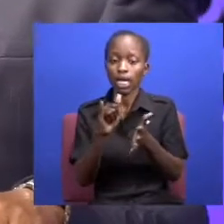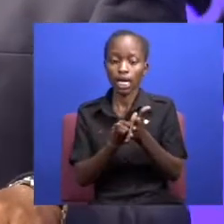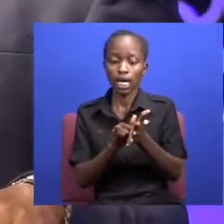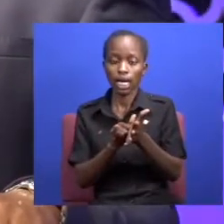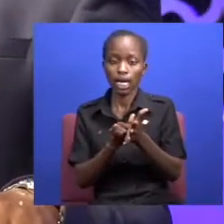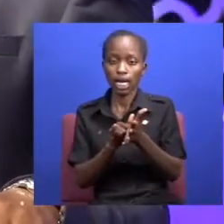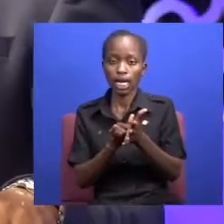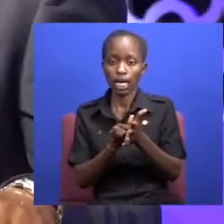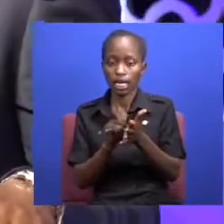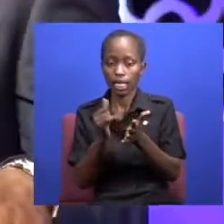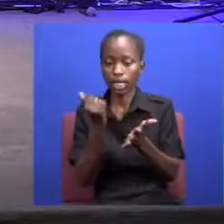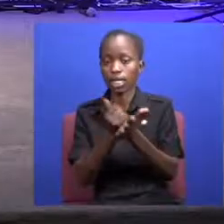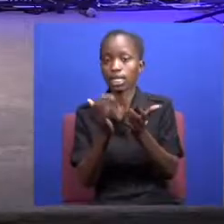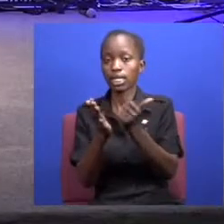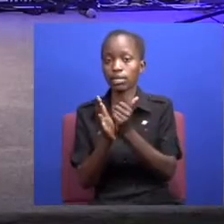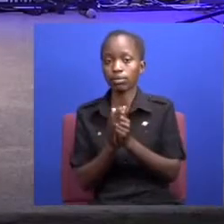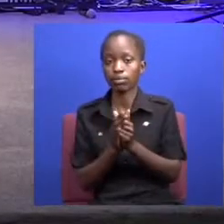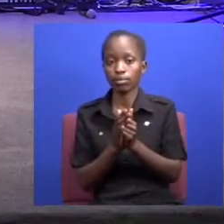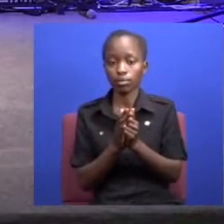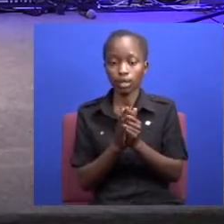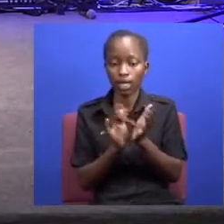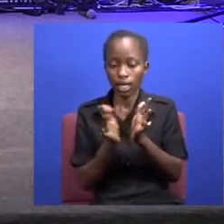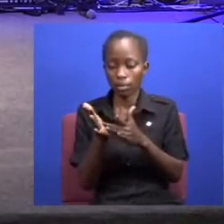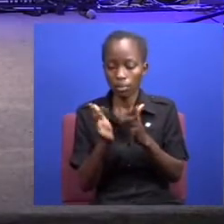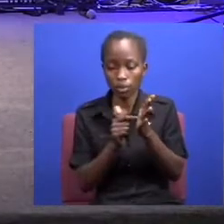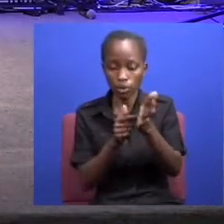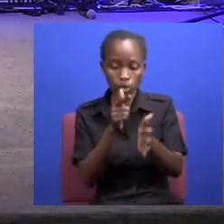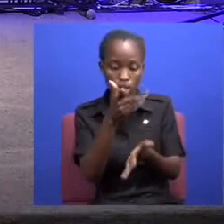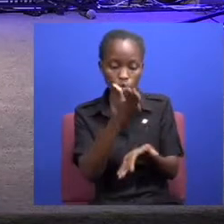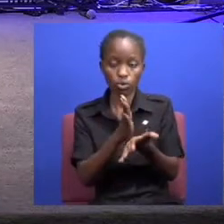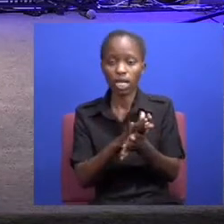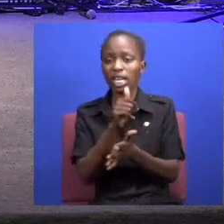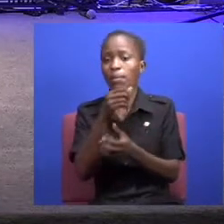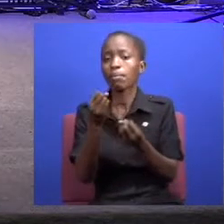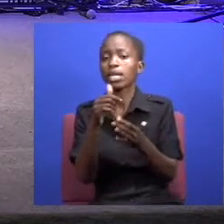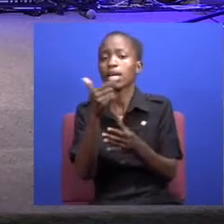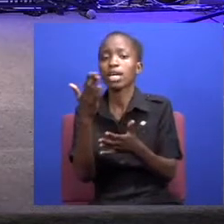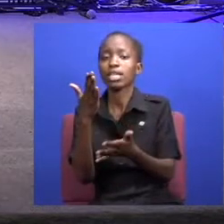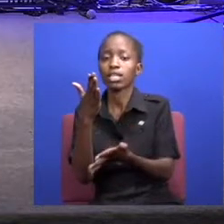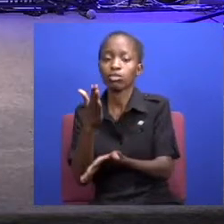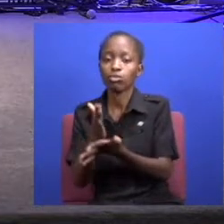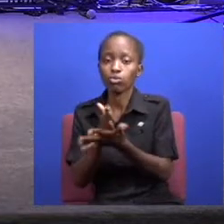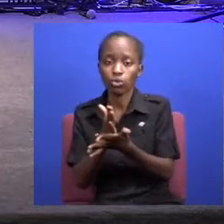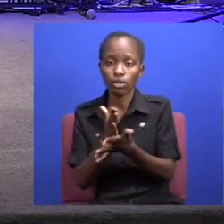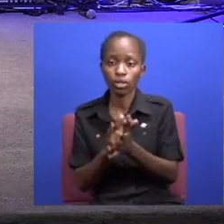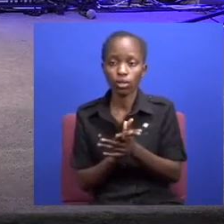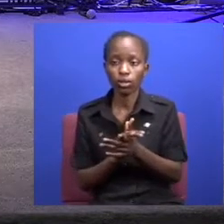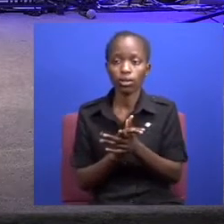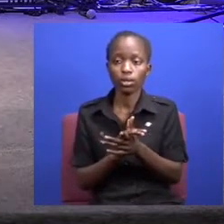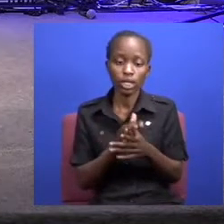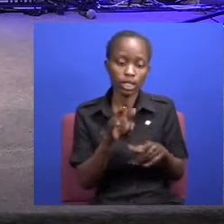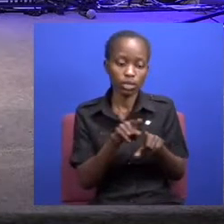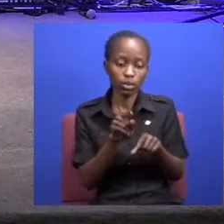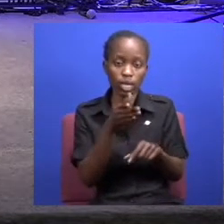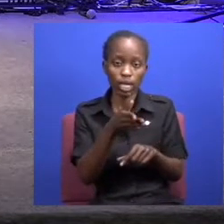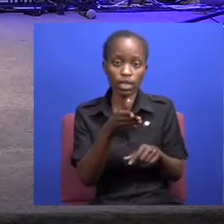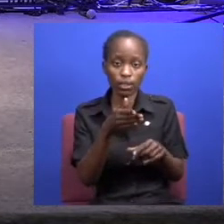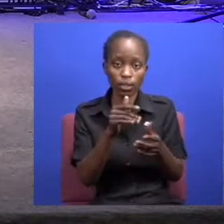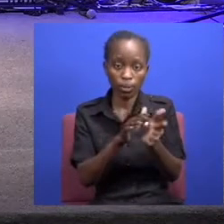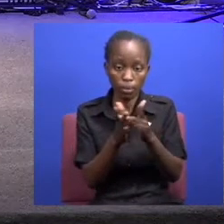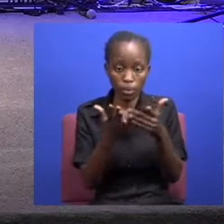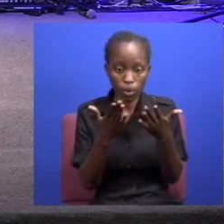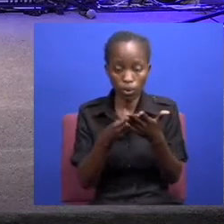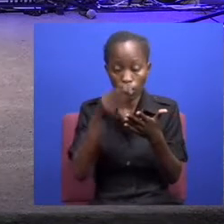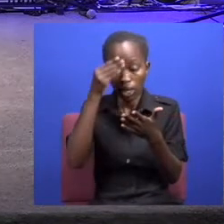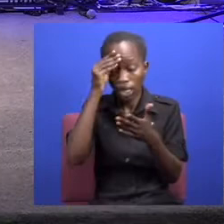The Bible reveals this truth and several other truths. You see, it's in the Bible that we learn about the creation